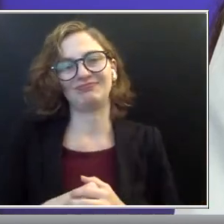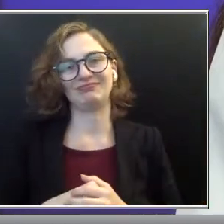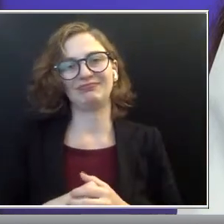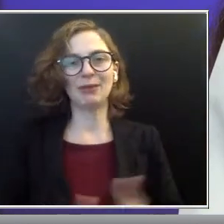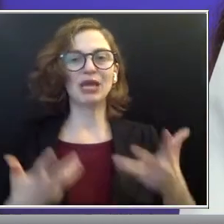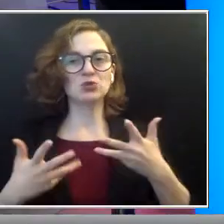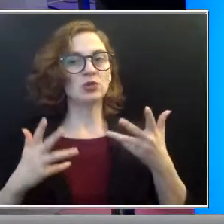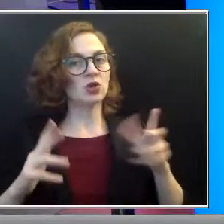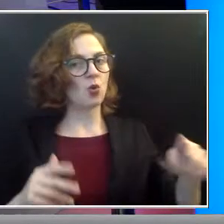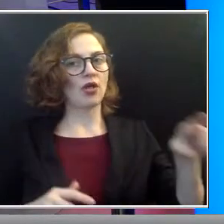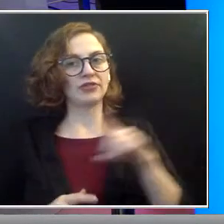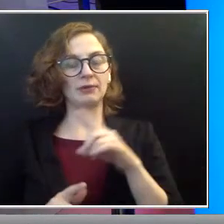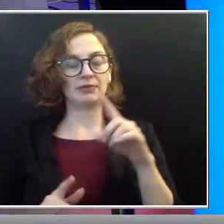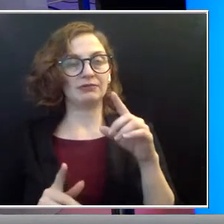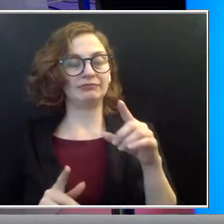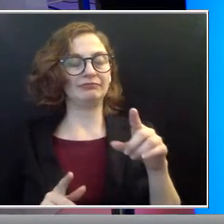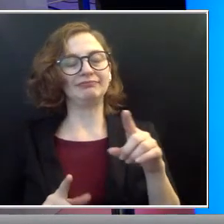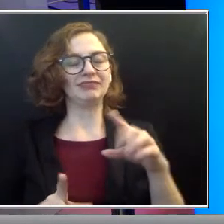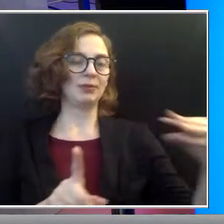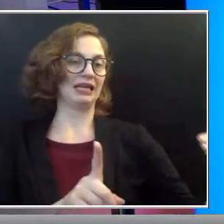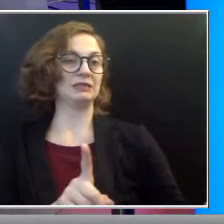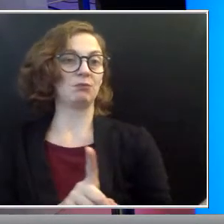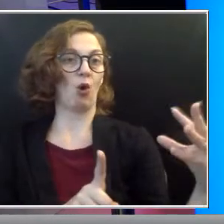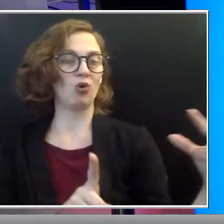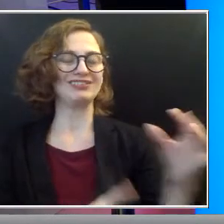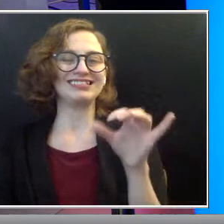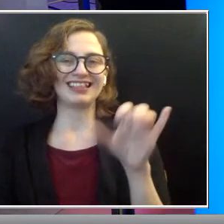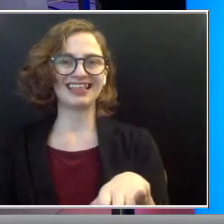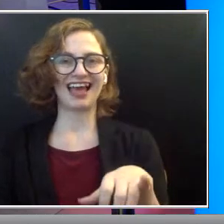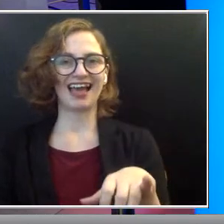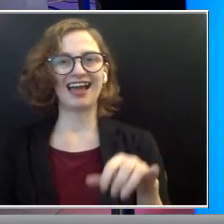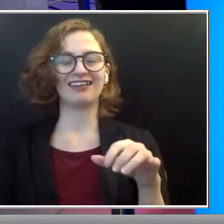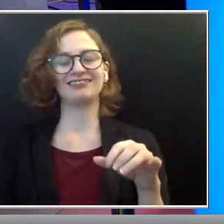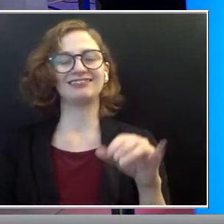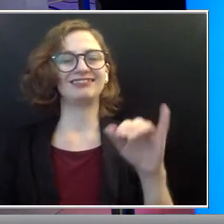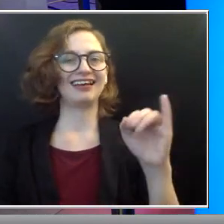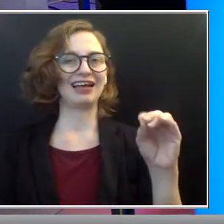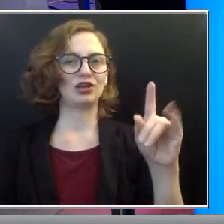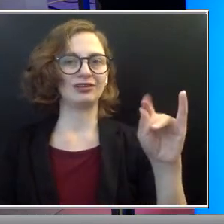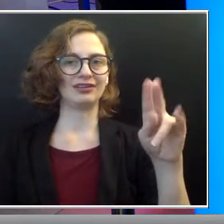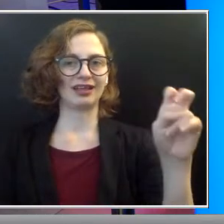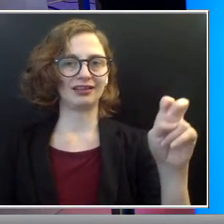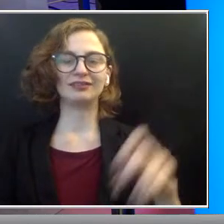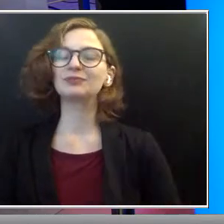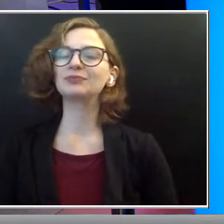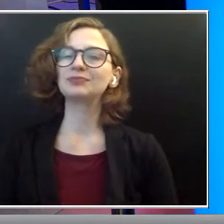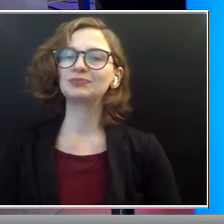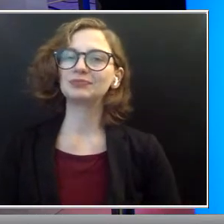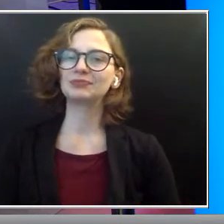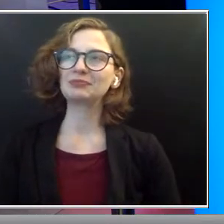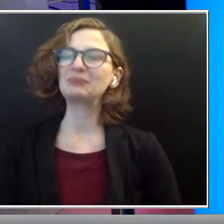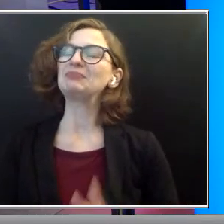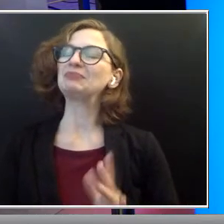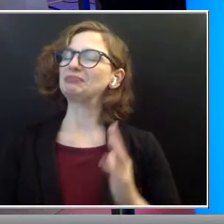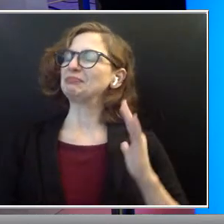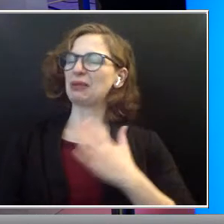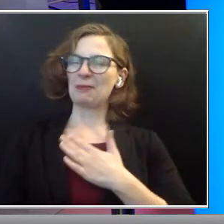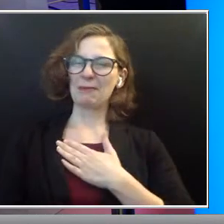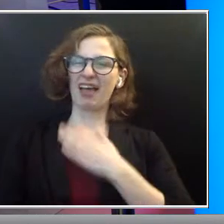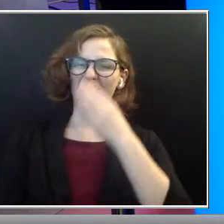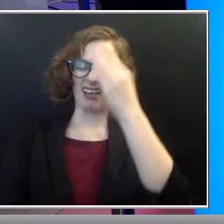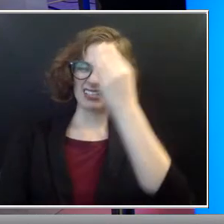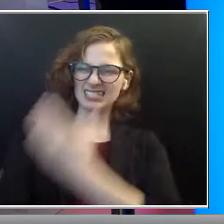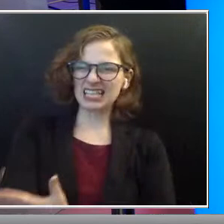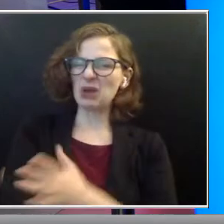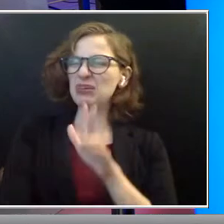iodine. We were, this was years ago, my son was like 3 when we were considering this, and when the doctor said that, and he was at the